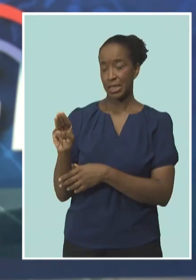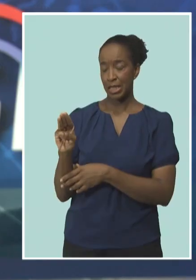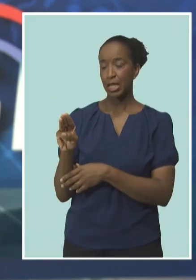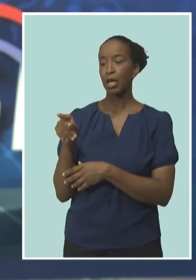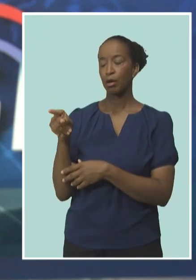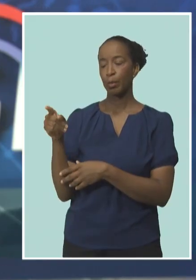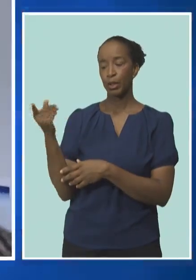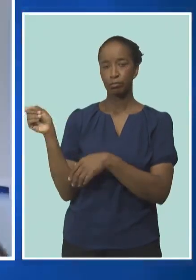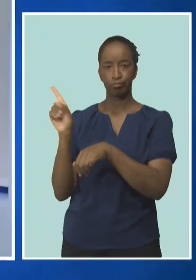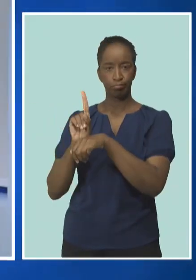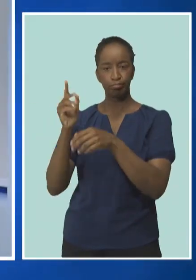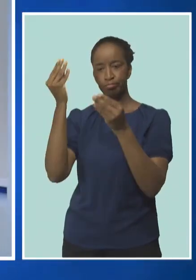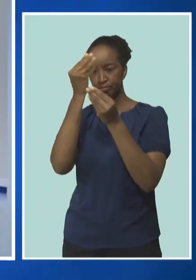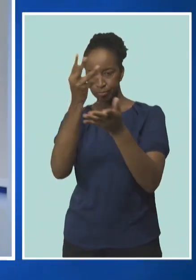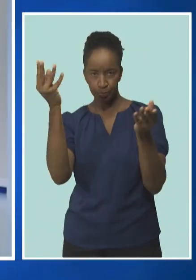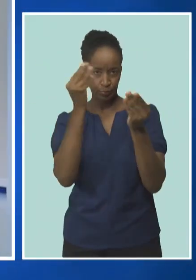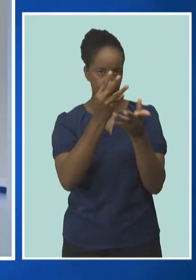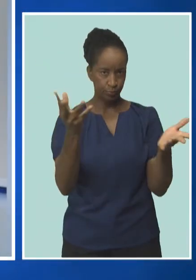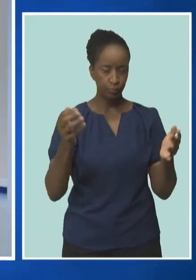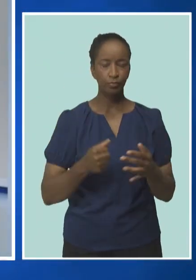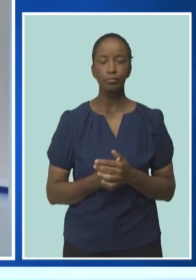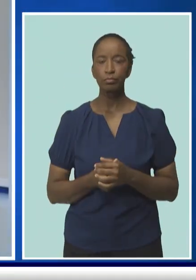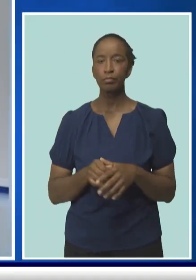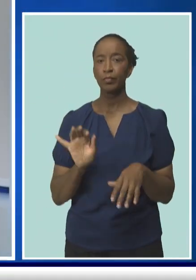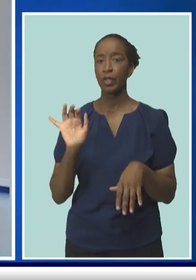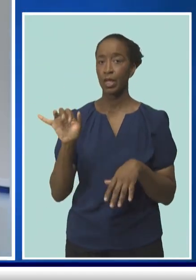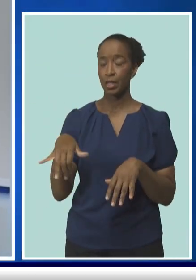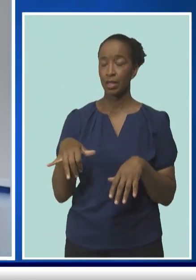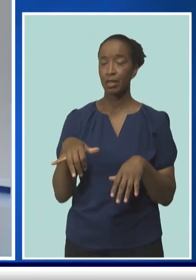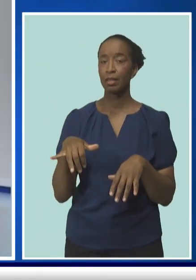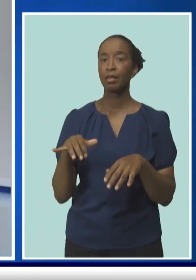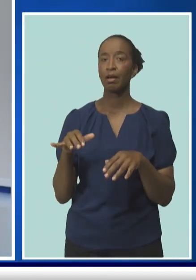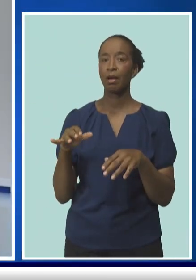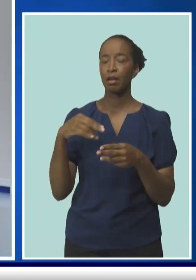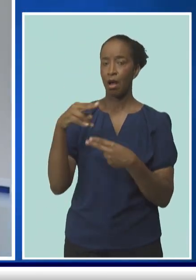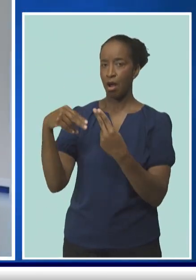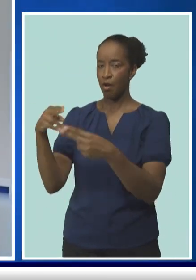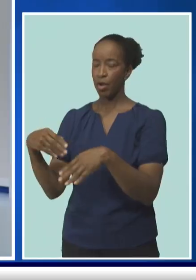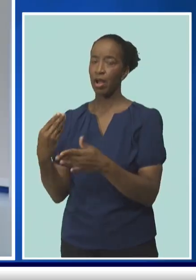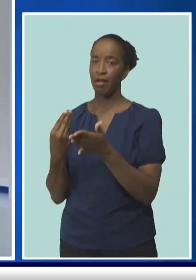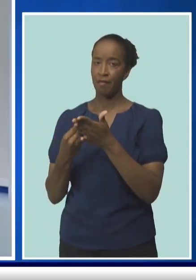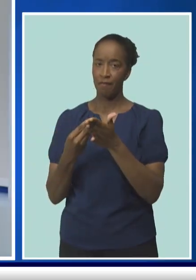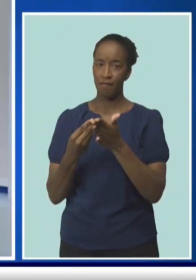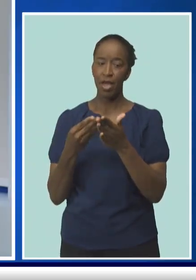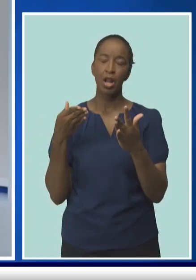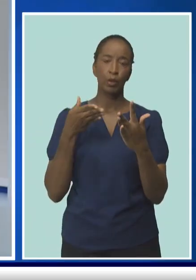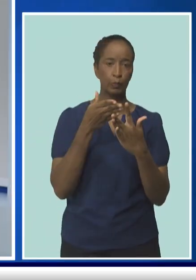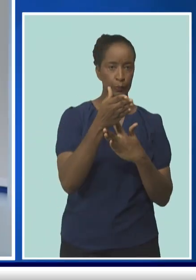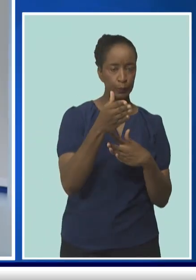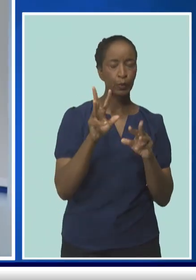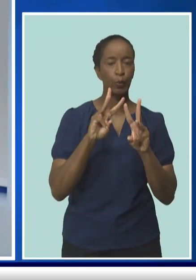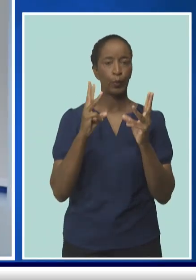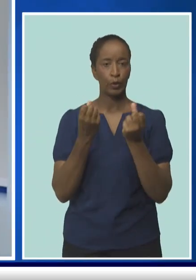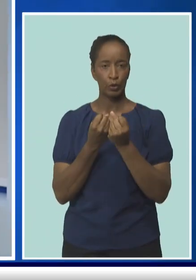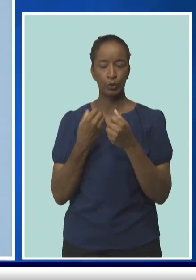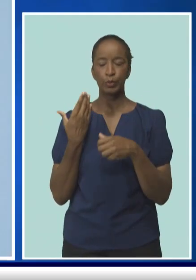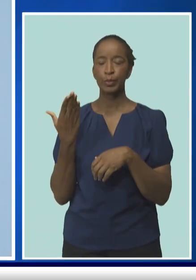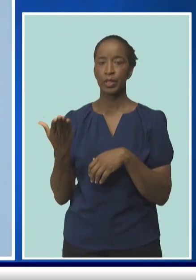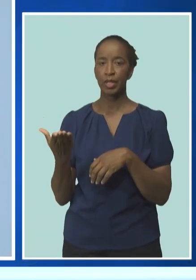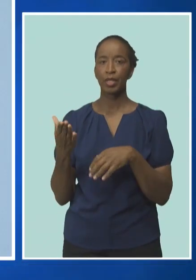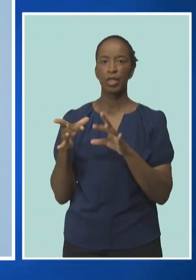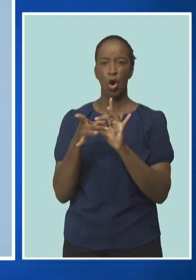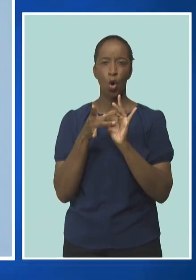Ali. The occasion was a Hurricane and Finance Resilience Workshop held at the Cooperators General Insurance